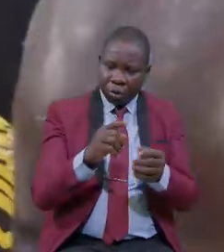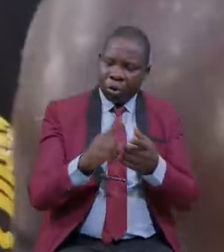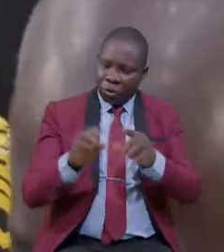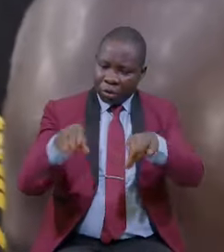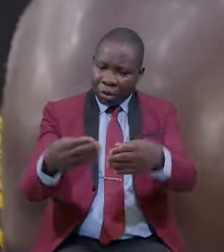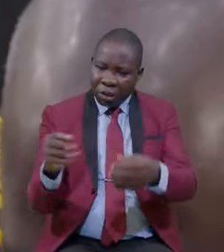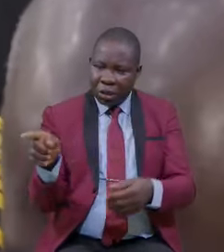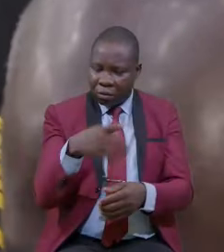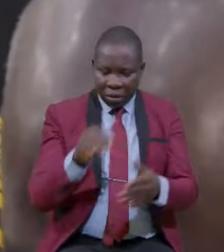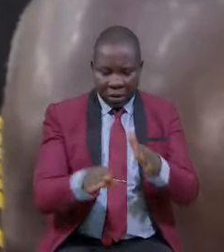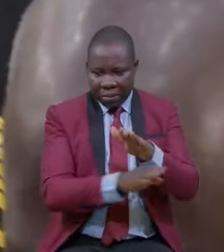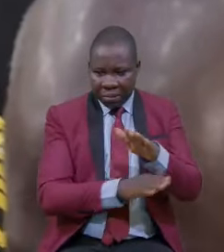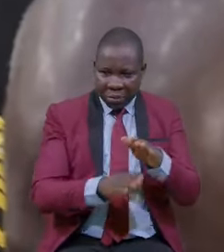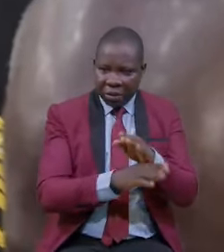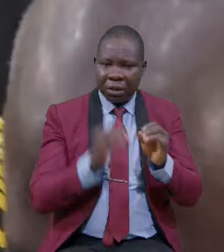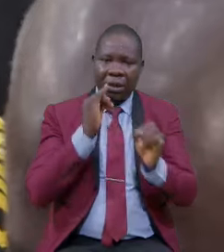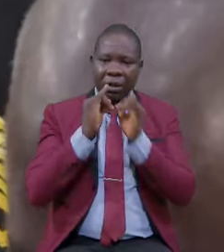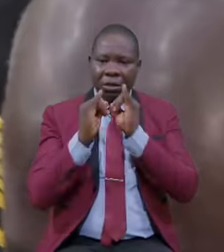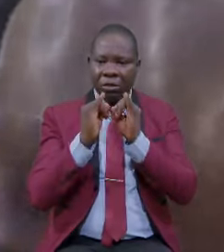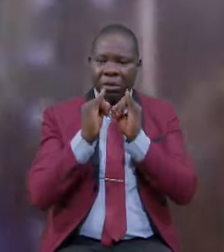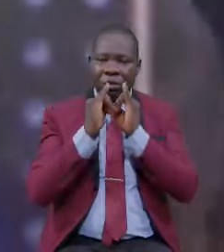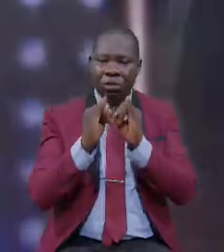I am tormented in this land.